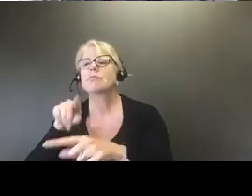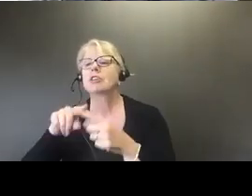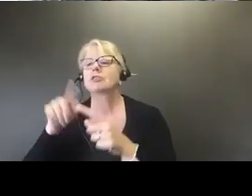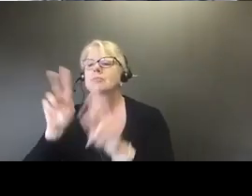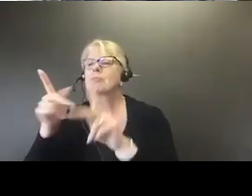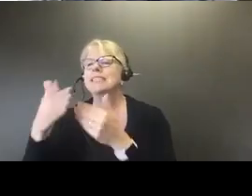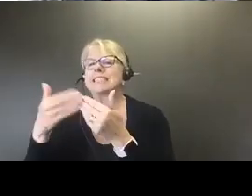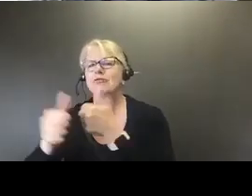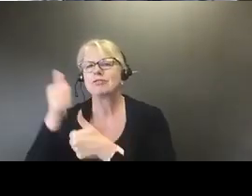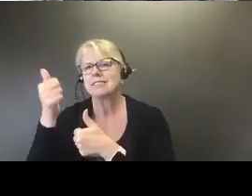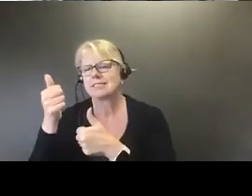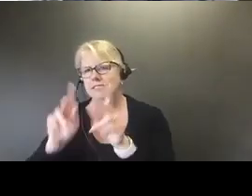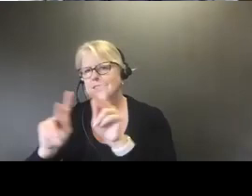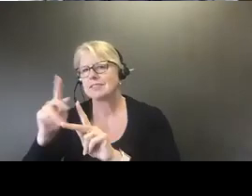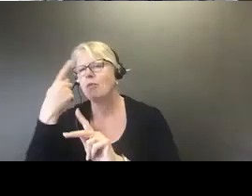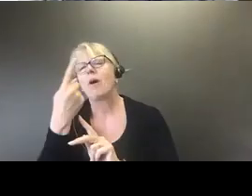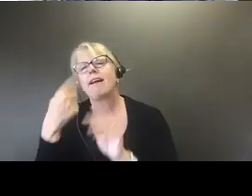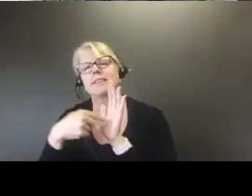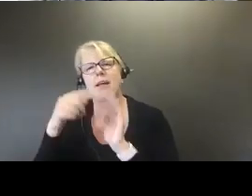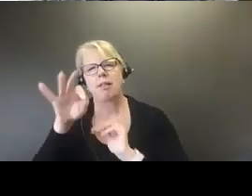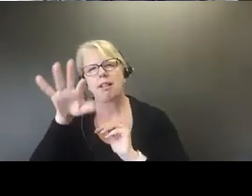individuals. One example for that